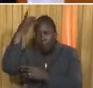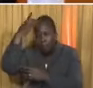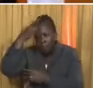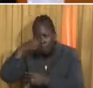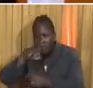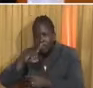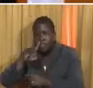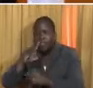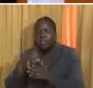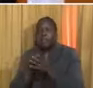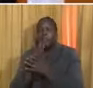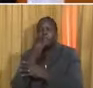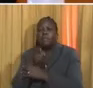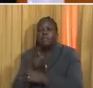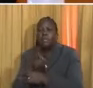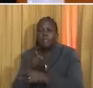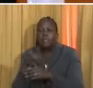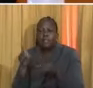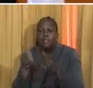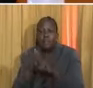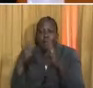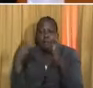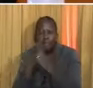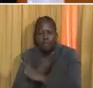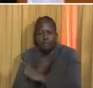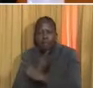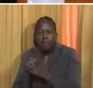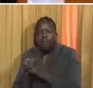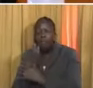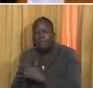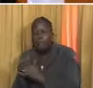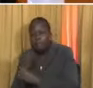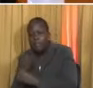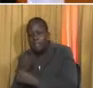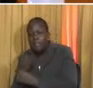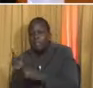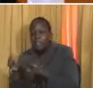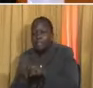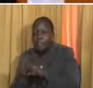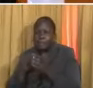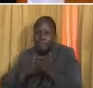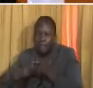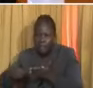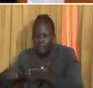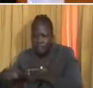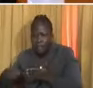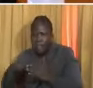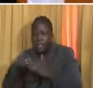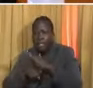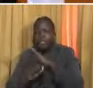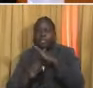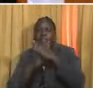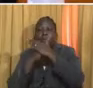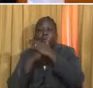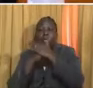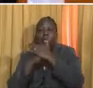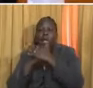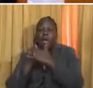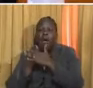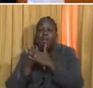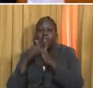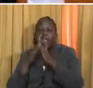and strategy, as well as providing oversight. The Secretariat and supporting units,